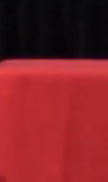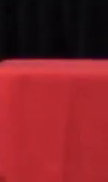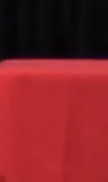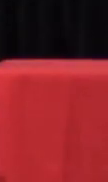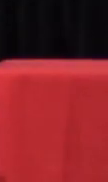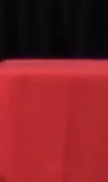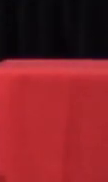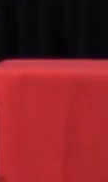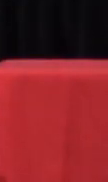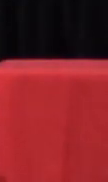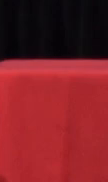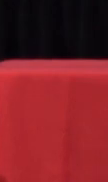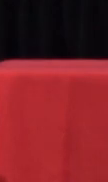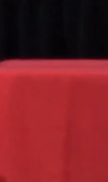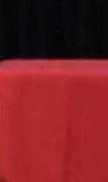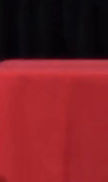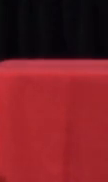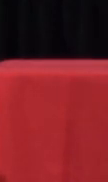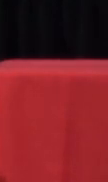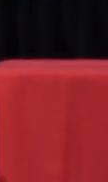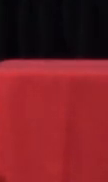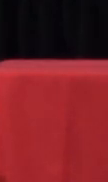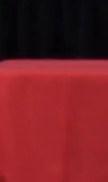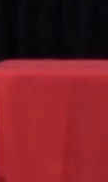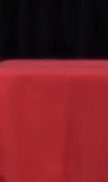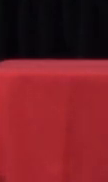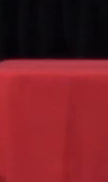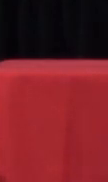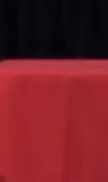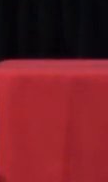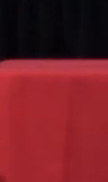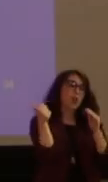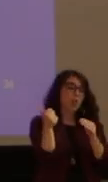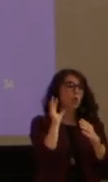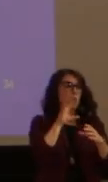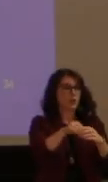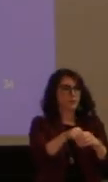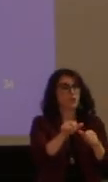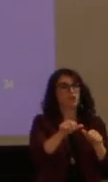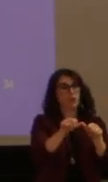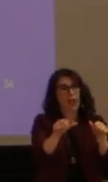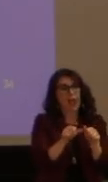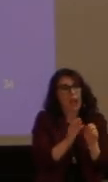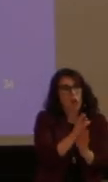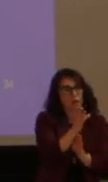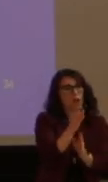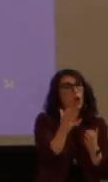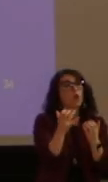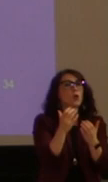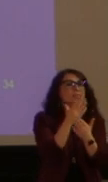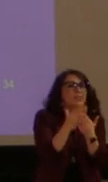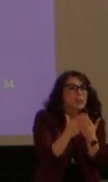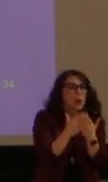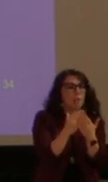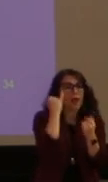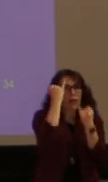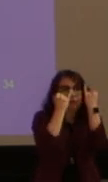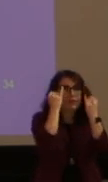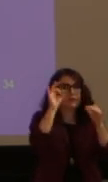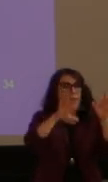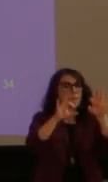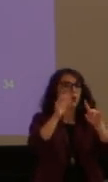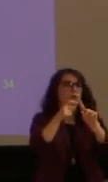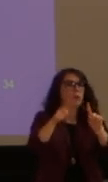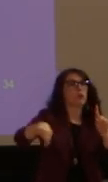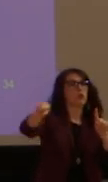us. So this is another participation area. I'd like to get some input from you again on